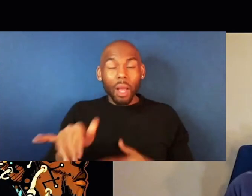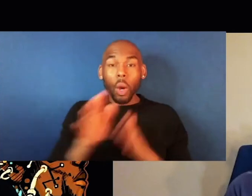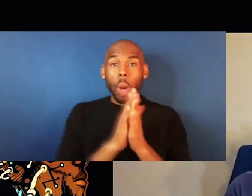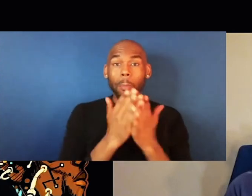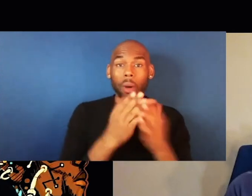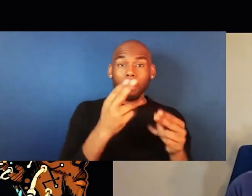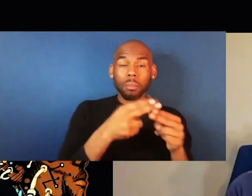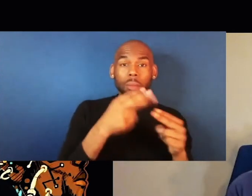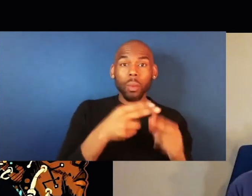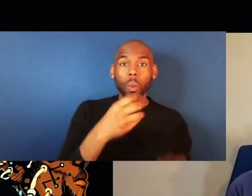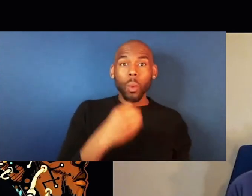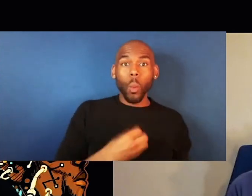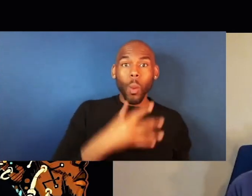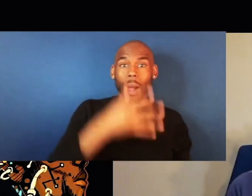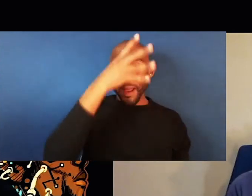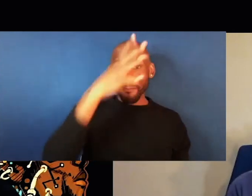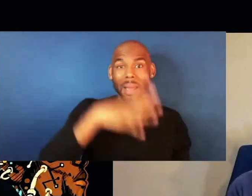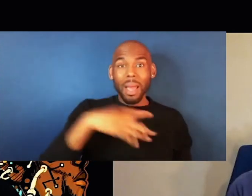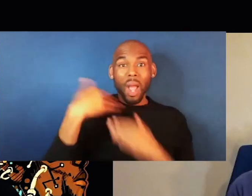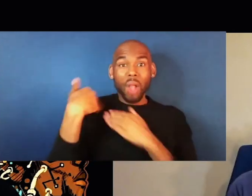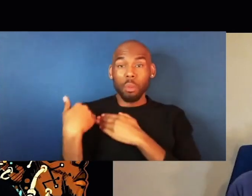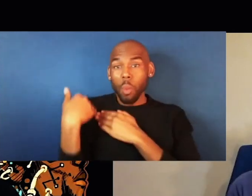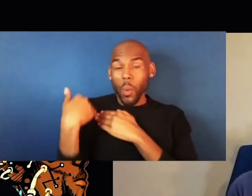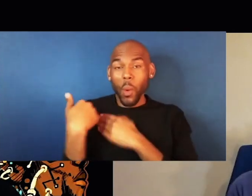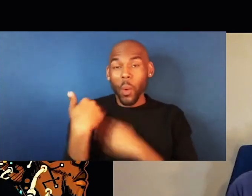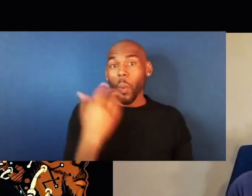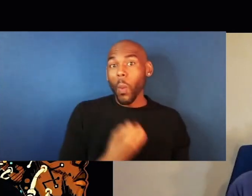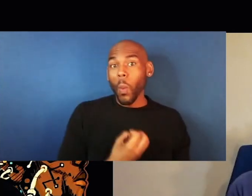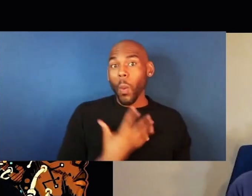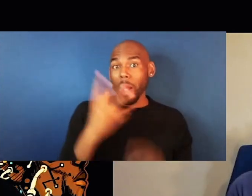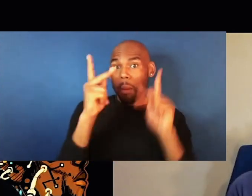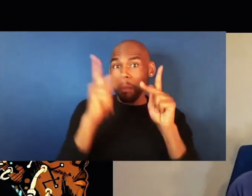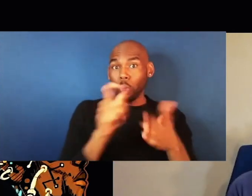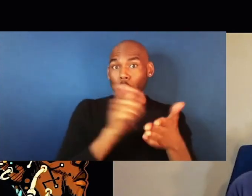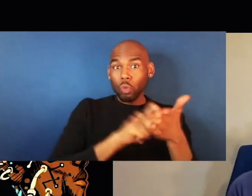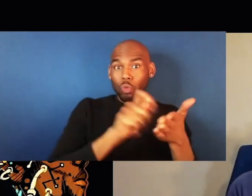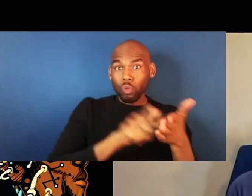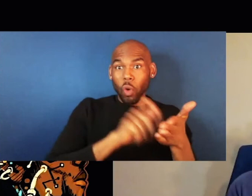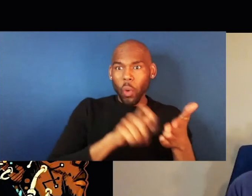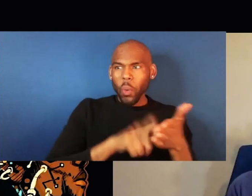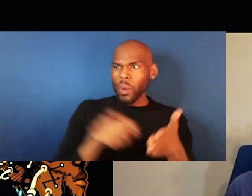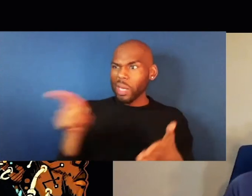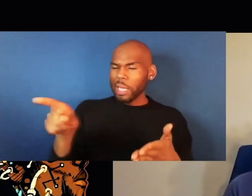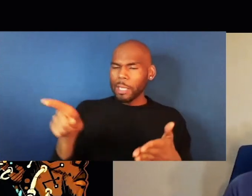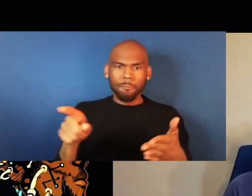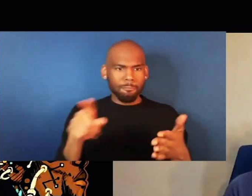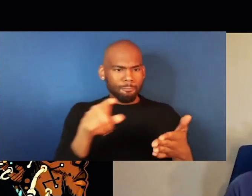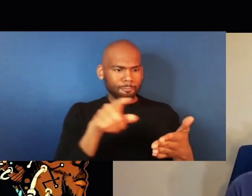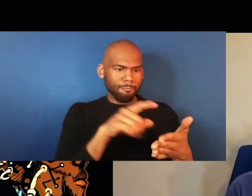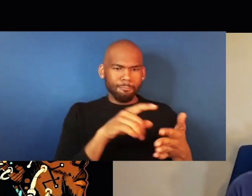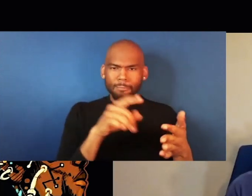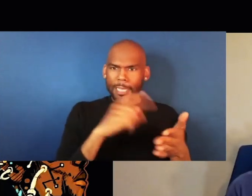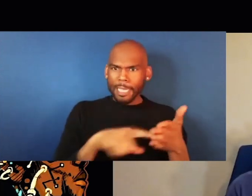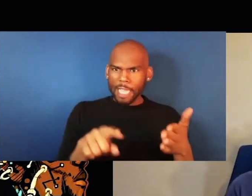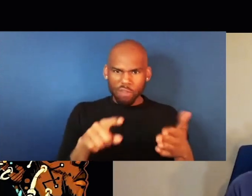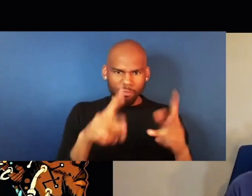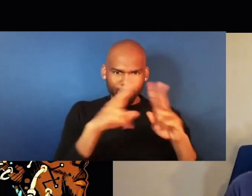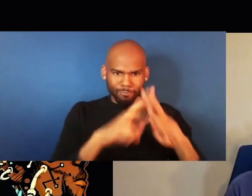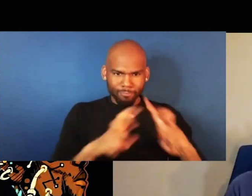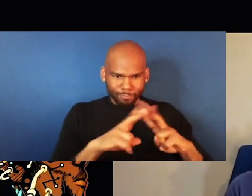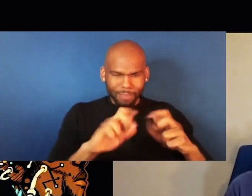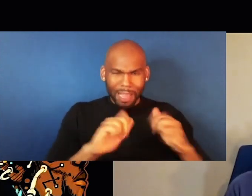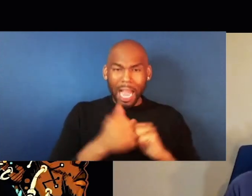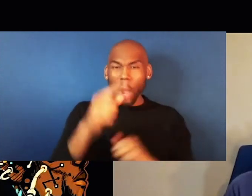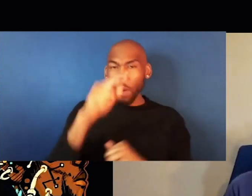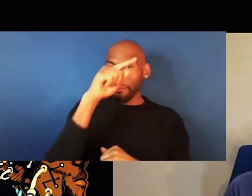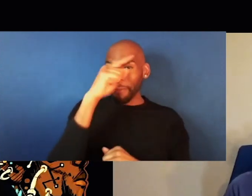called The White Man's Burden, which was actually written by a white man he was critiquing how Black people were being treated in America, right? I